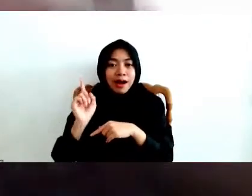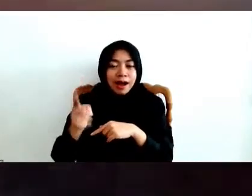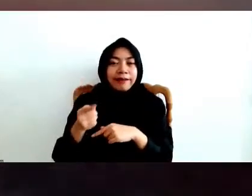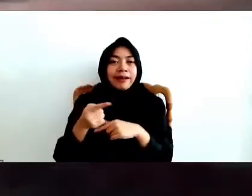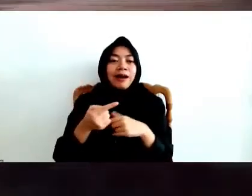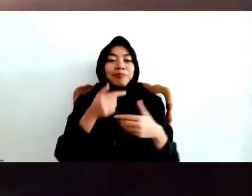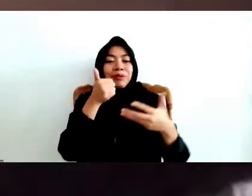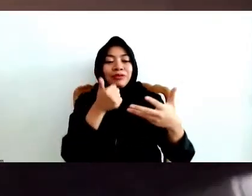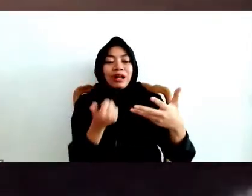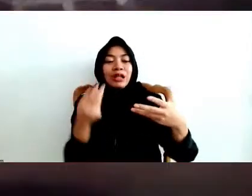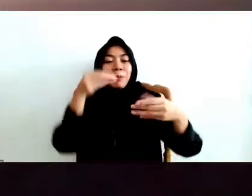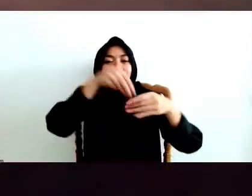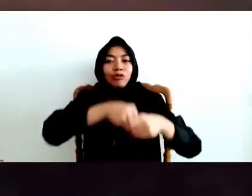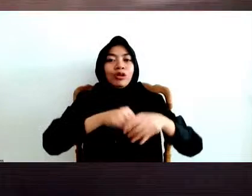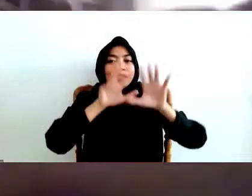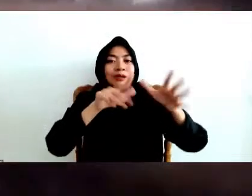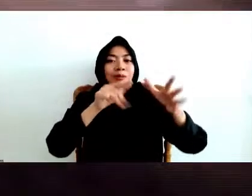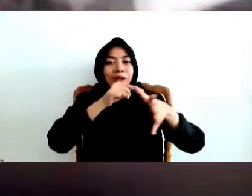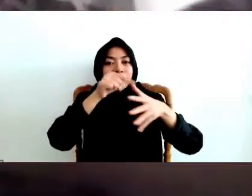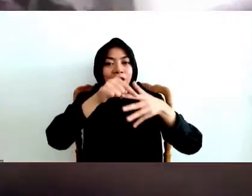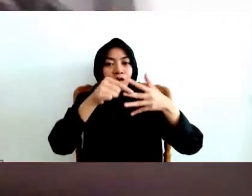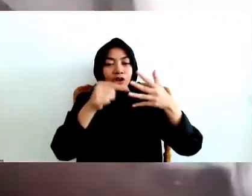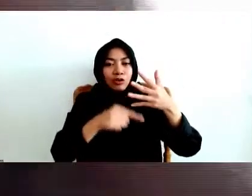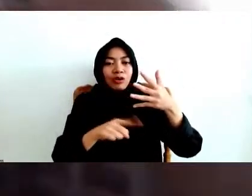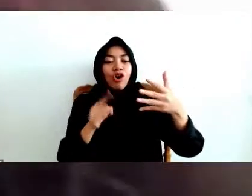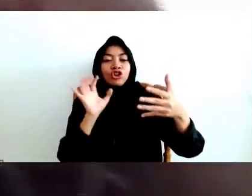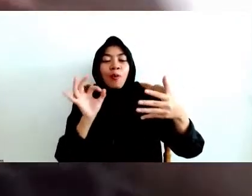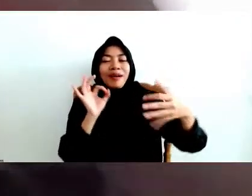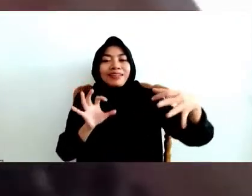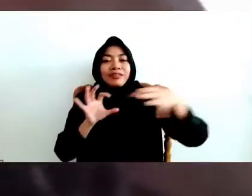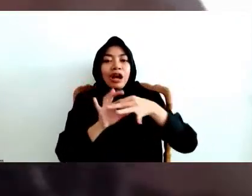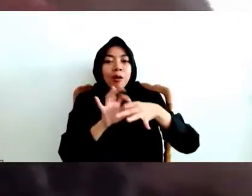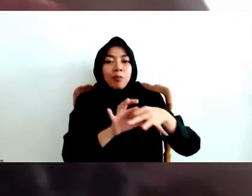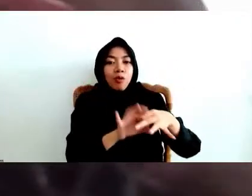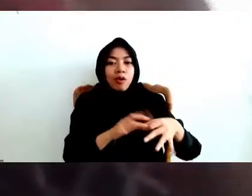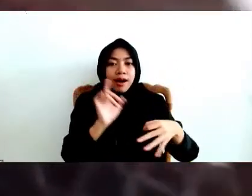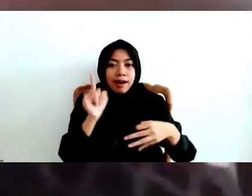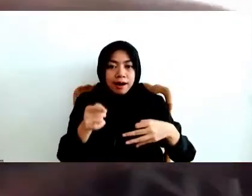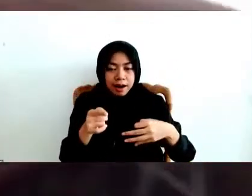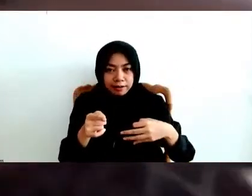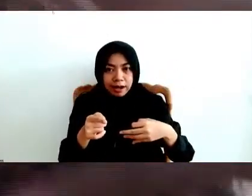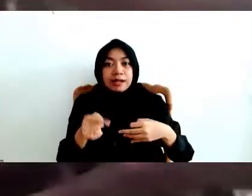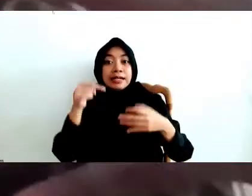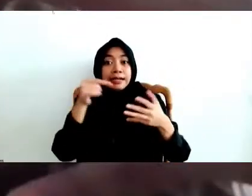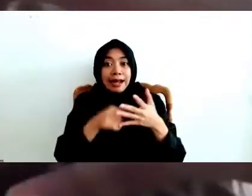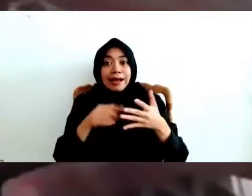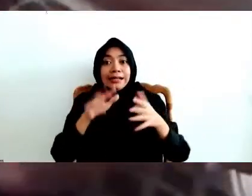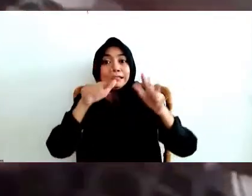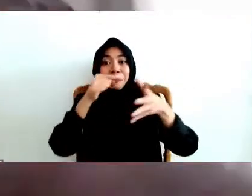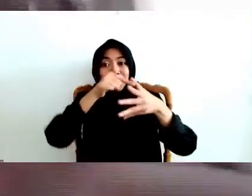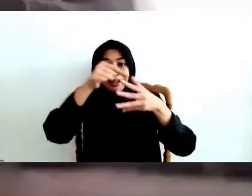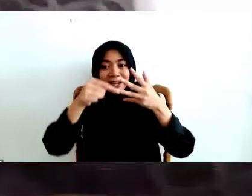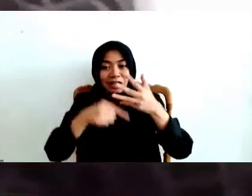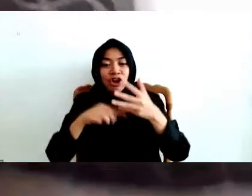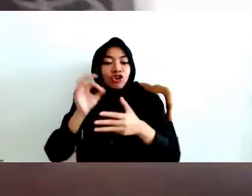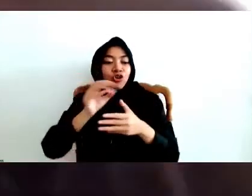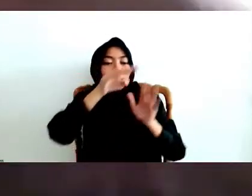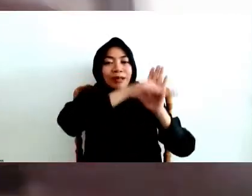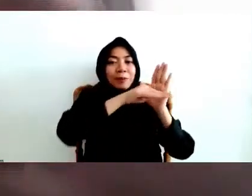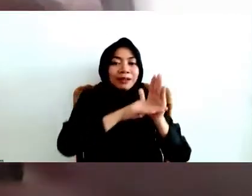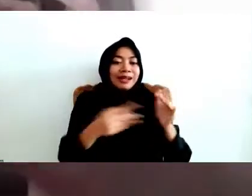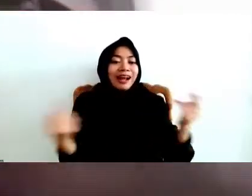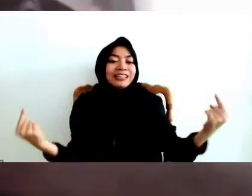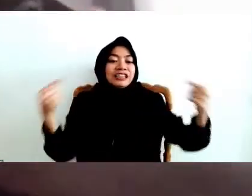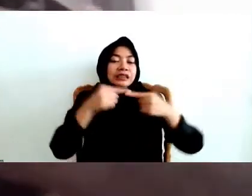indicators. And that is what we call the joint deprivation. And that matters for policy, because as a policymaker,